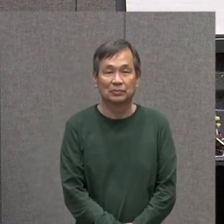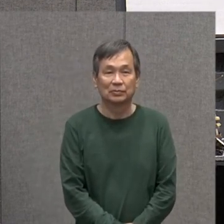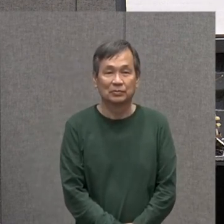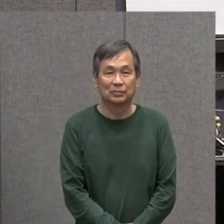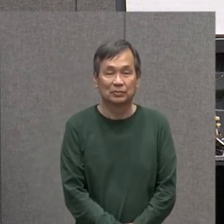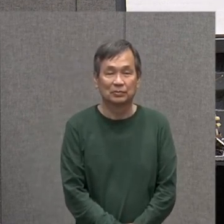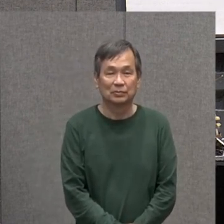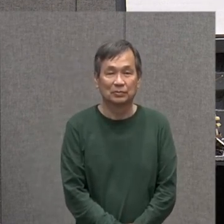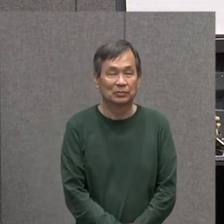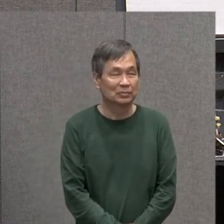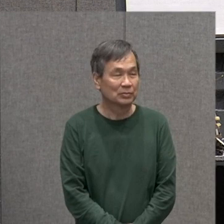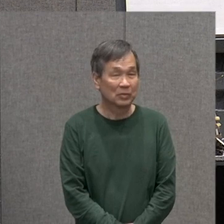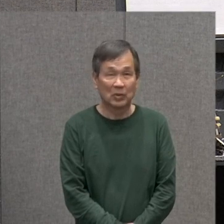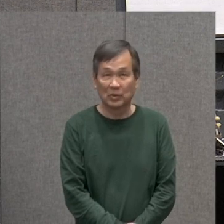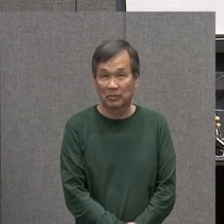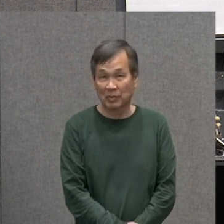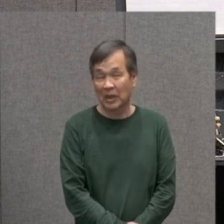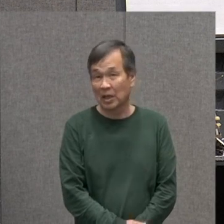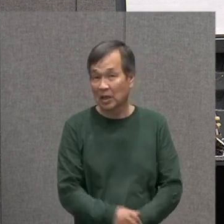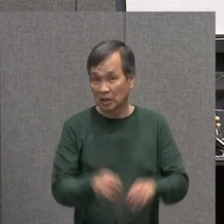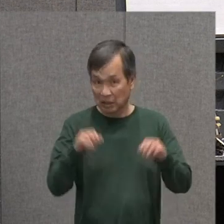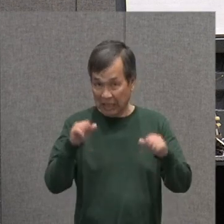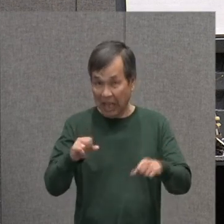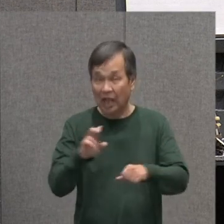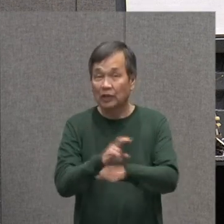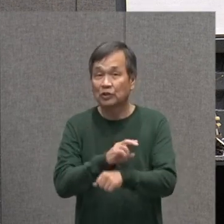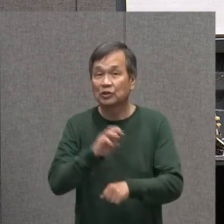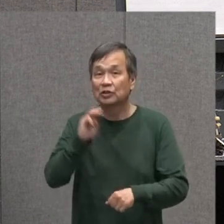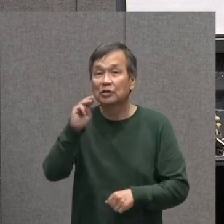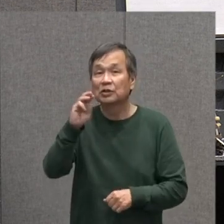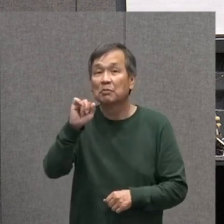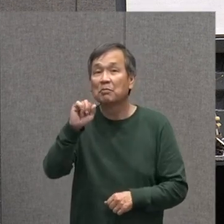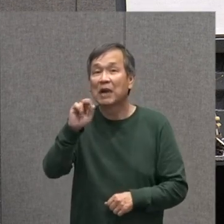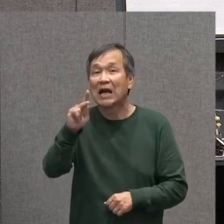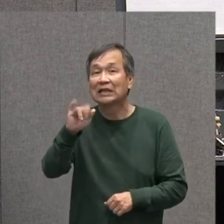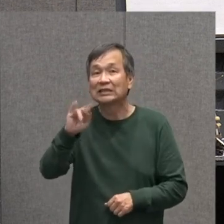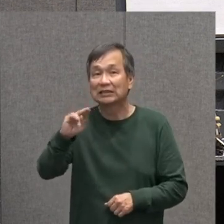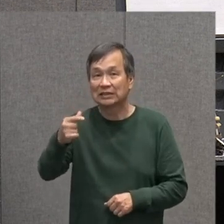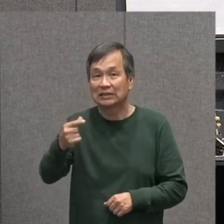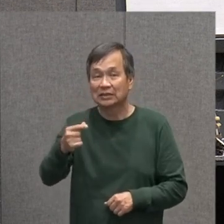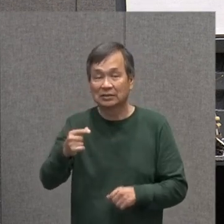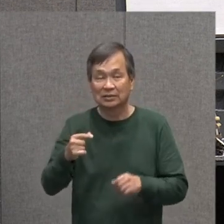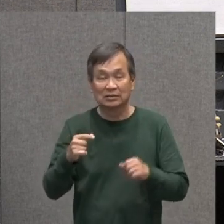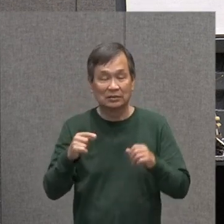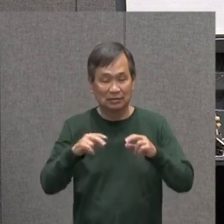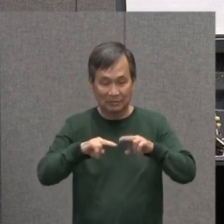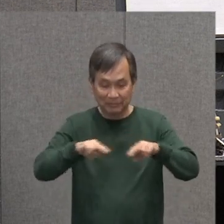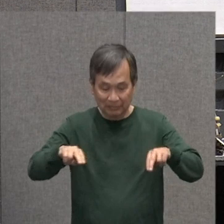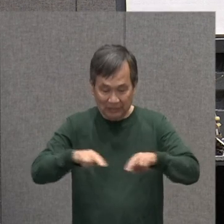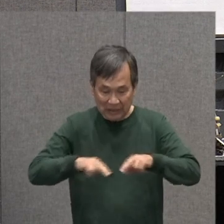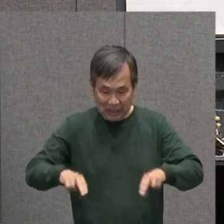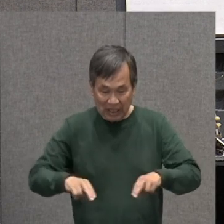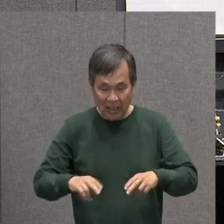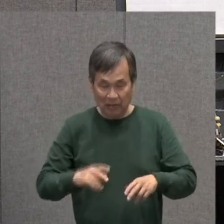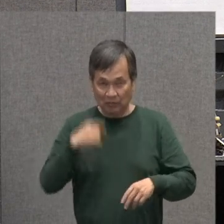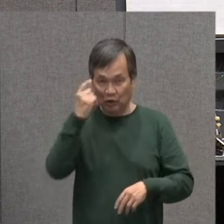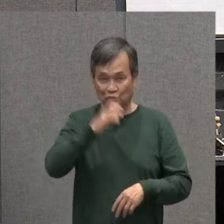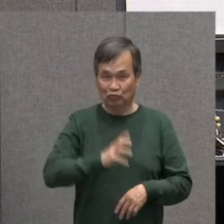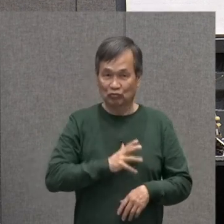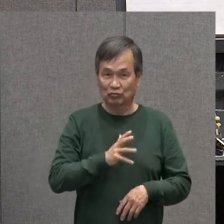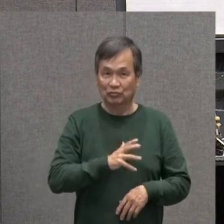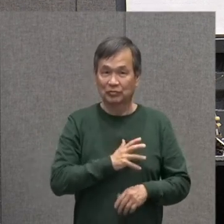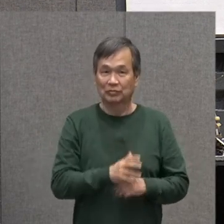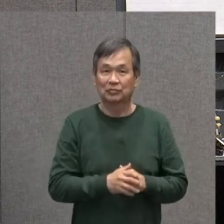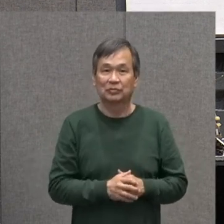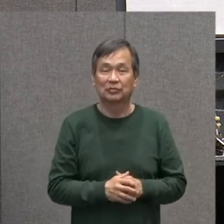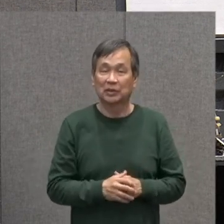And remember how I said that masking tape can be used for decoration? Yes. Masking tape reminds me a little of paper in